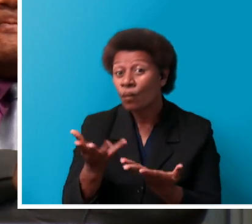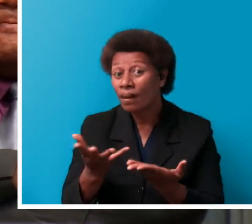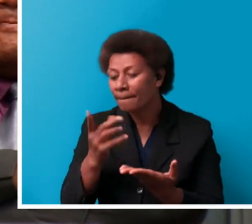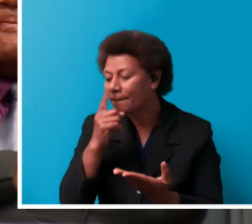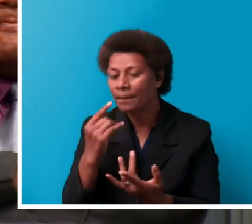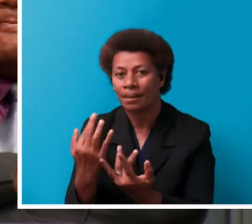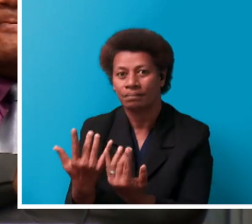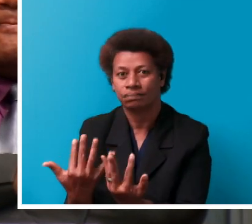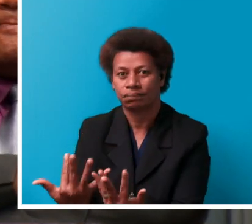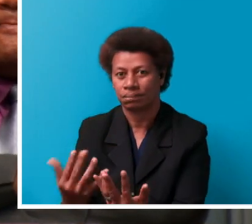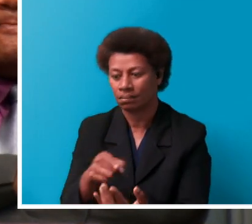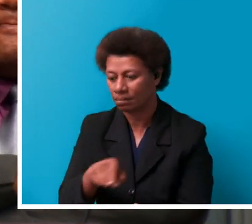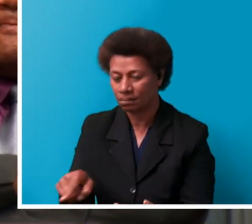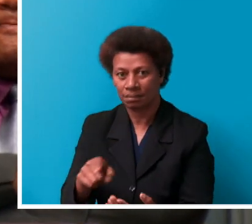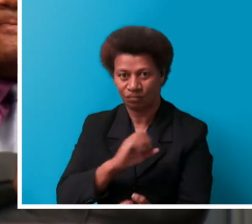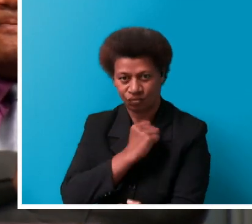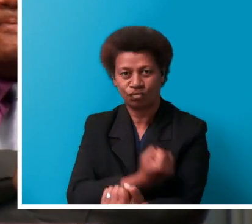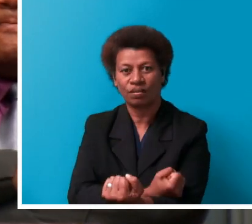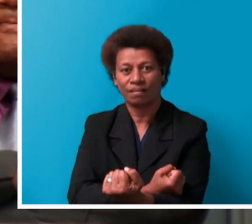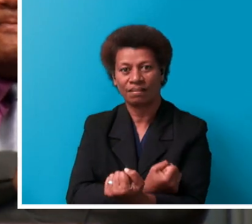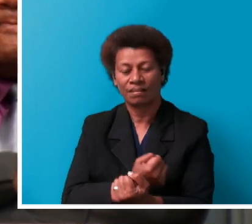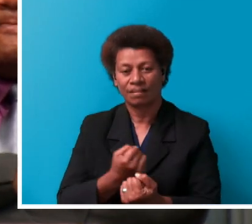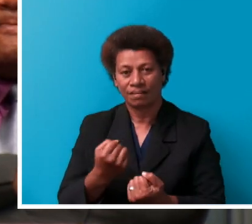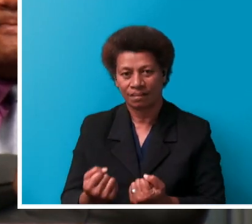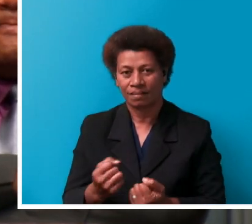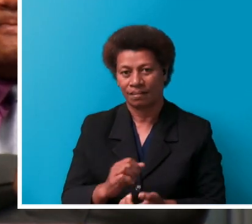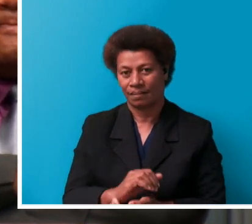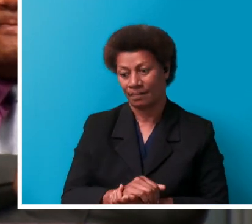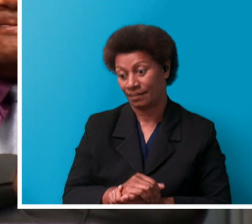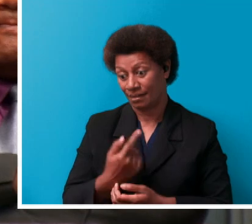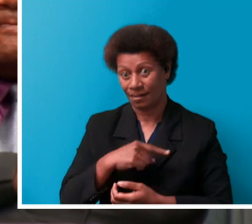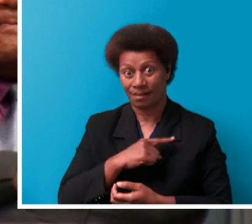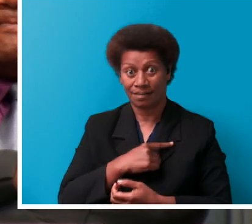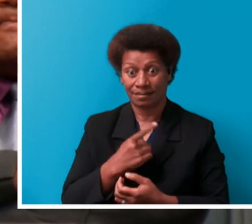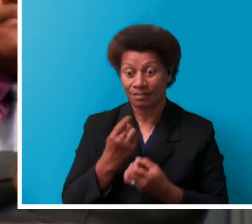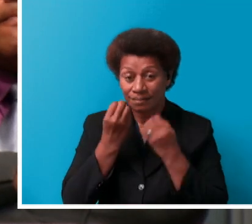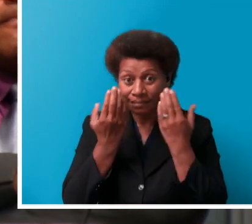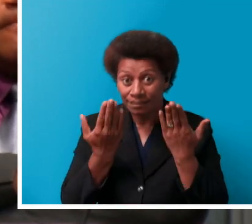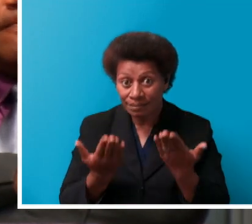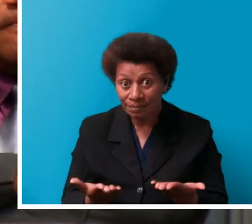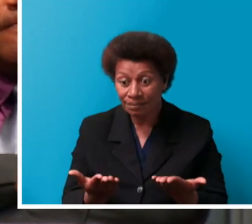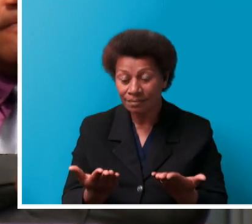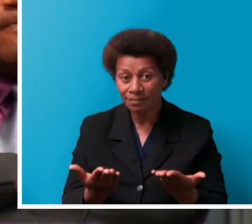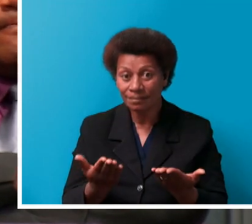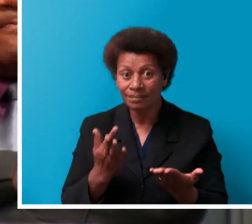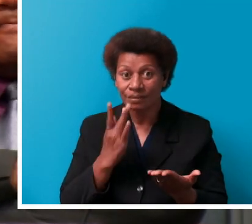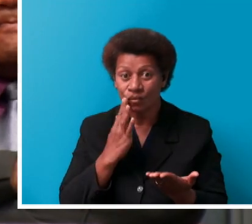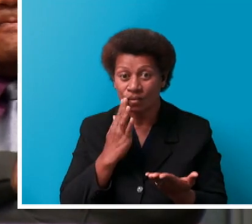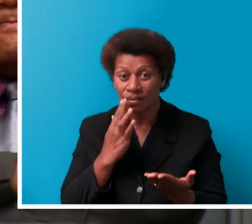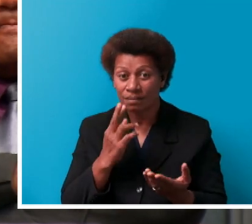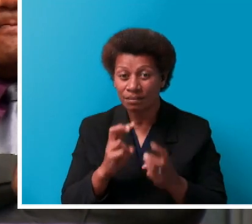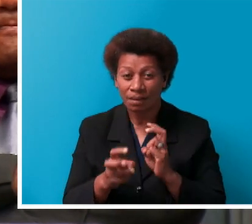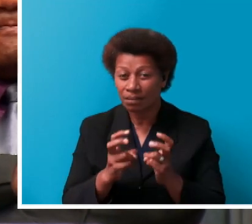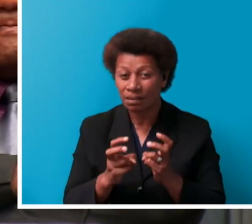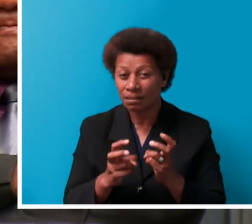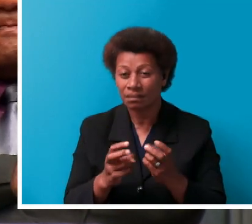This strength lies not only in the resilience we have demonstrated in the face of adversity, but in